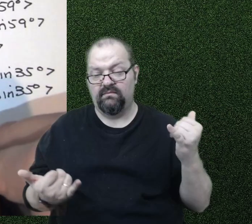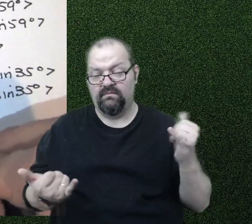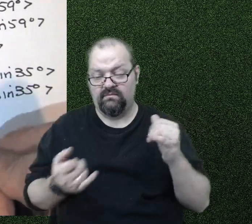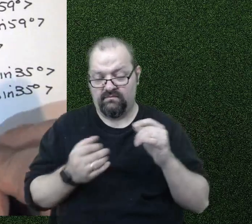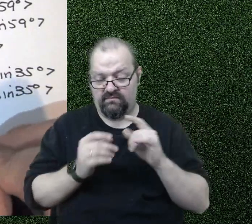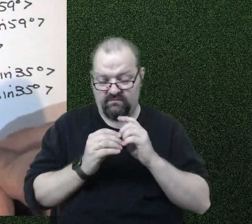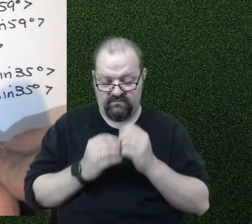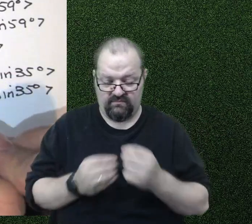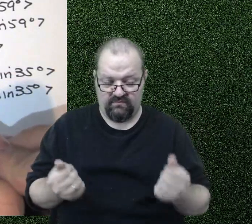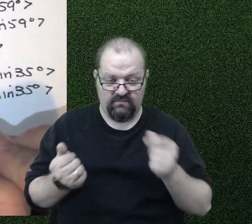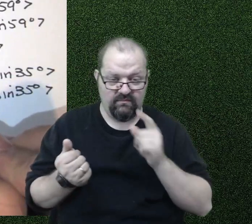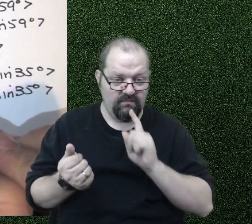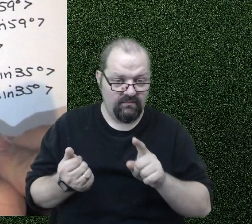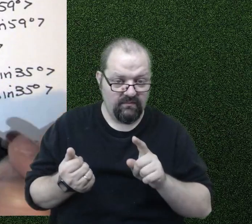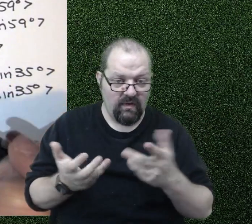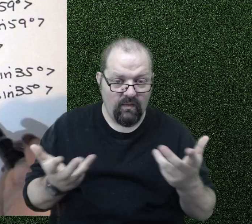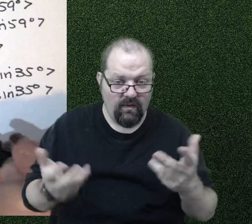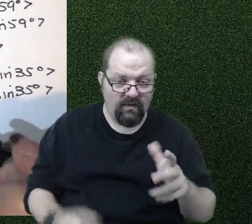is